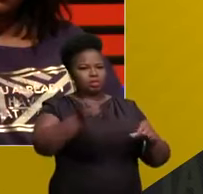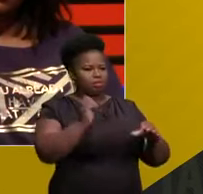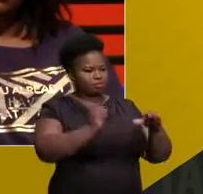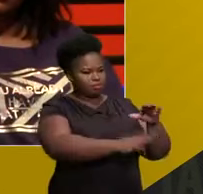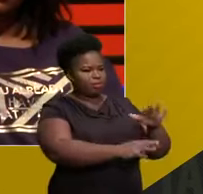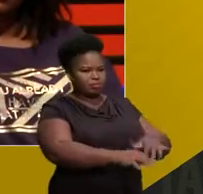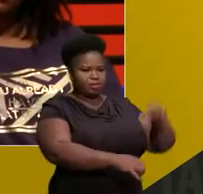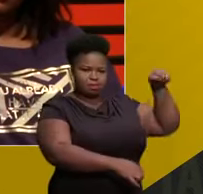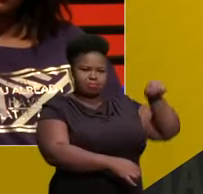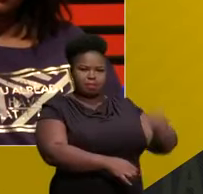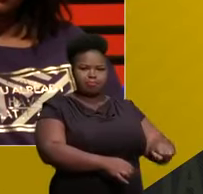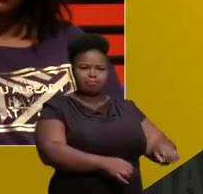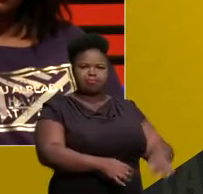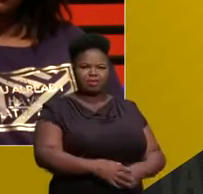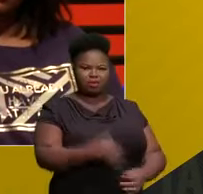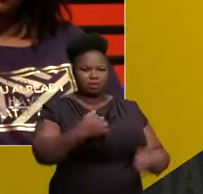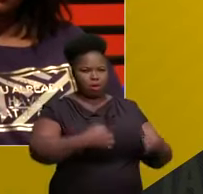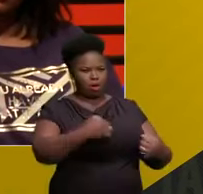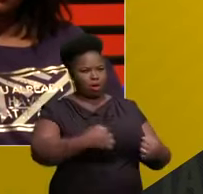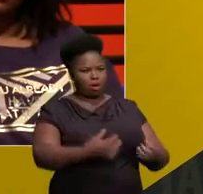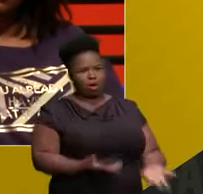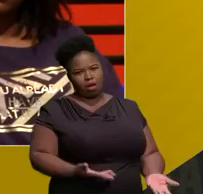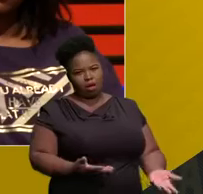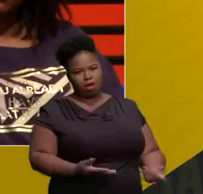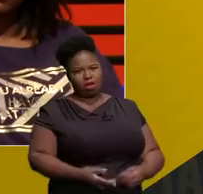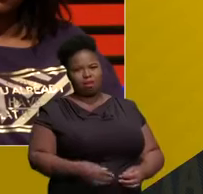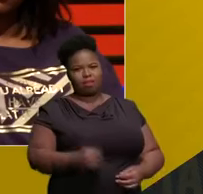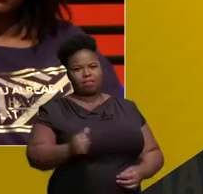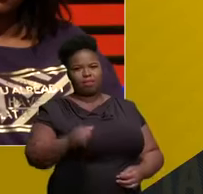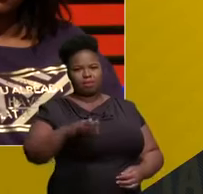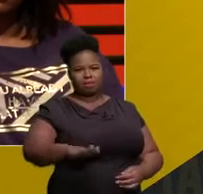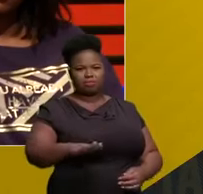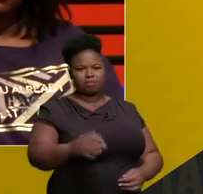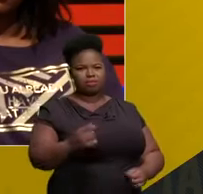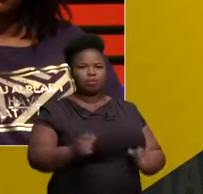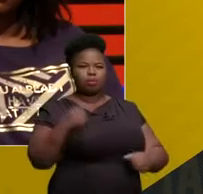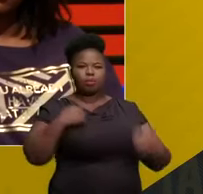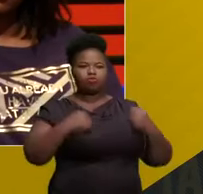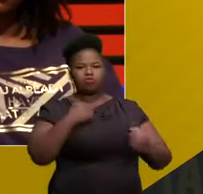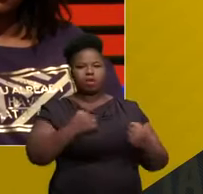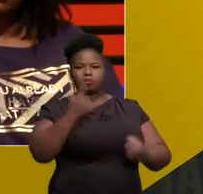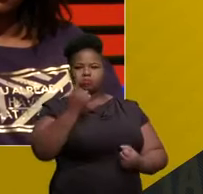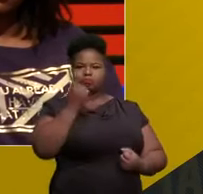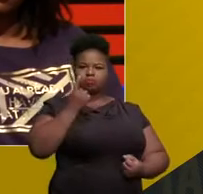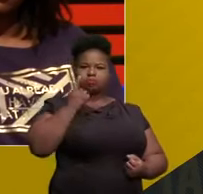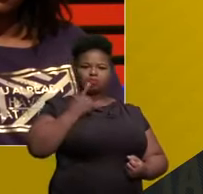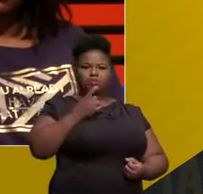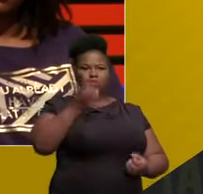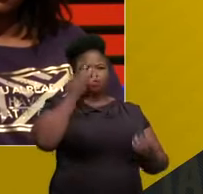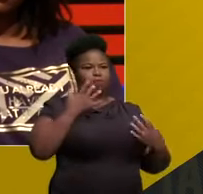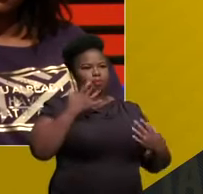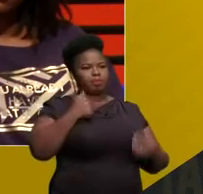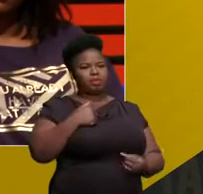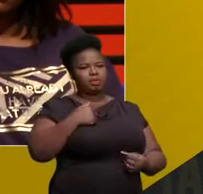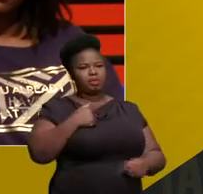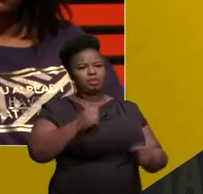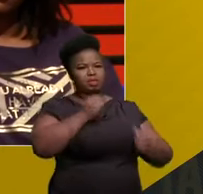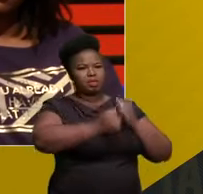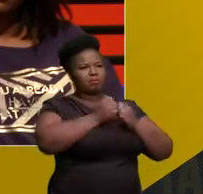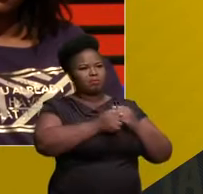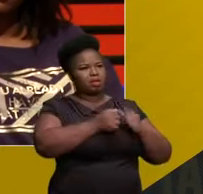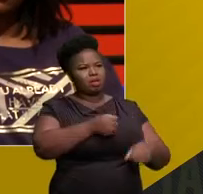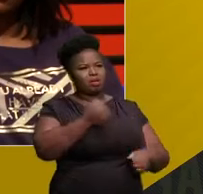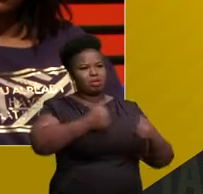kwala. Bathong. And then ngwana ko mnyano ya fihla o ya matha eh o ga ne nonki ba kentse tlotsisa ka puting ke